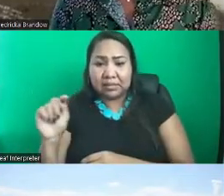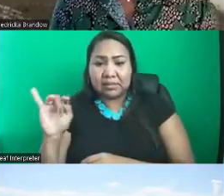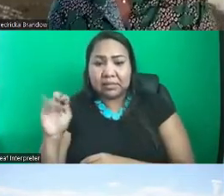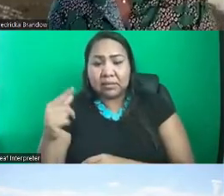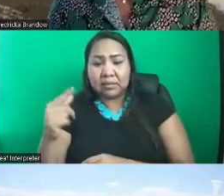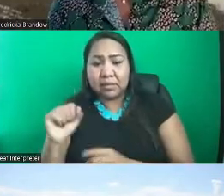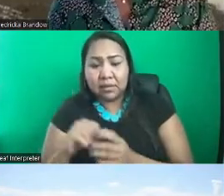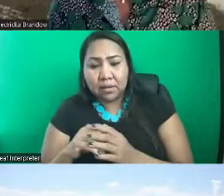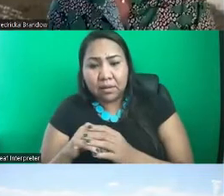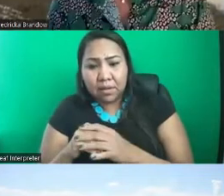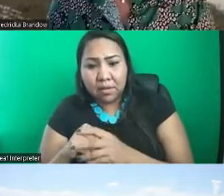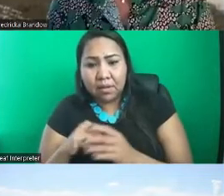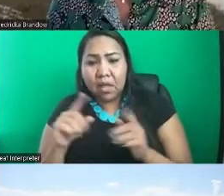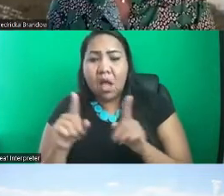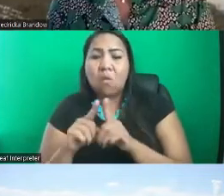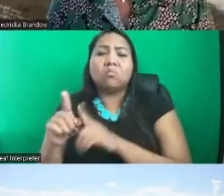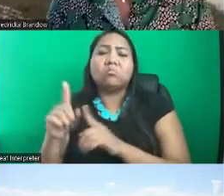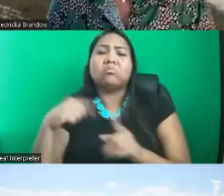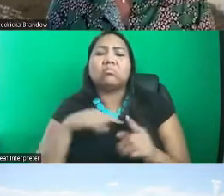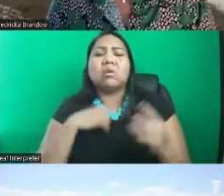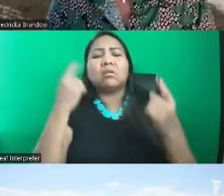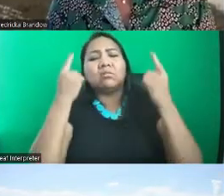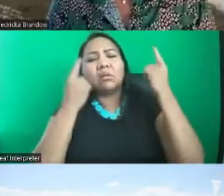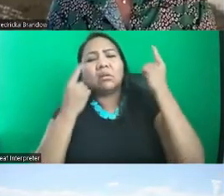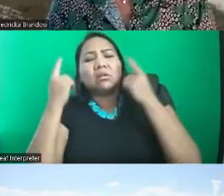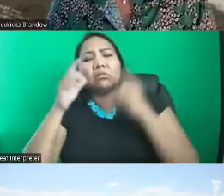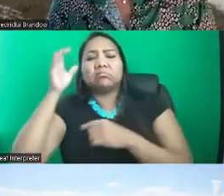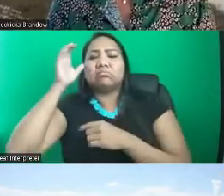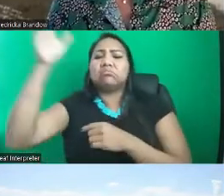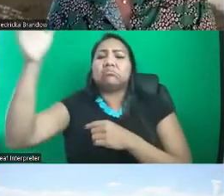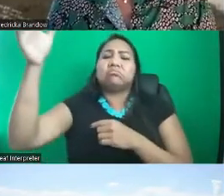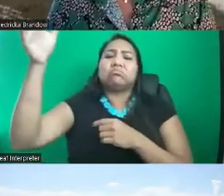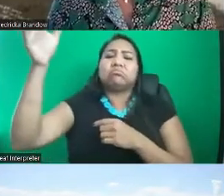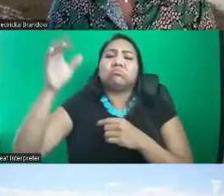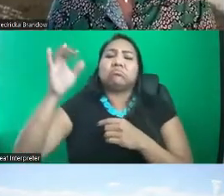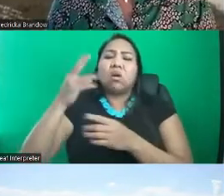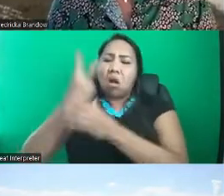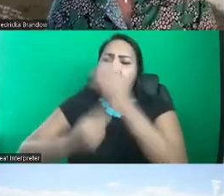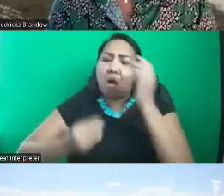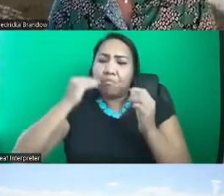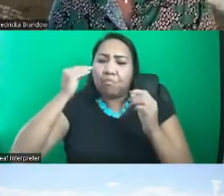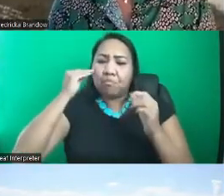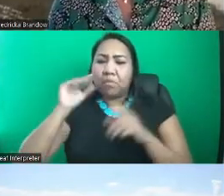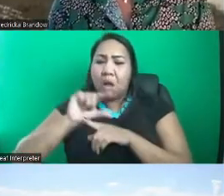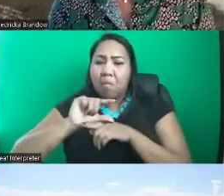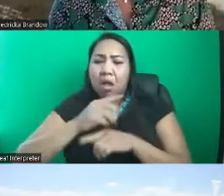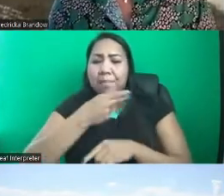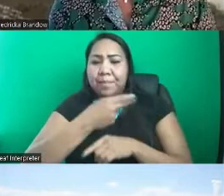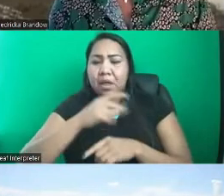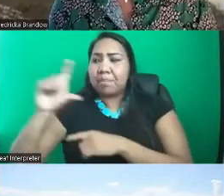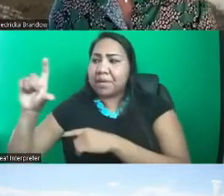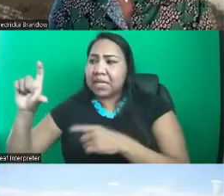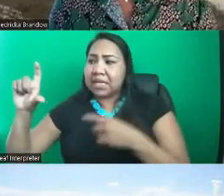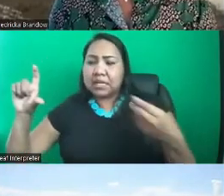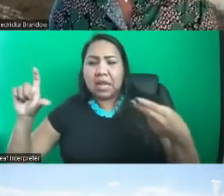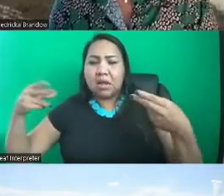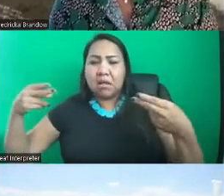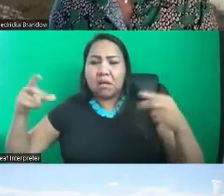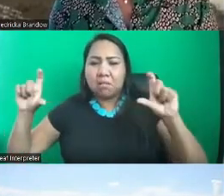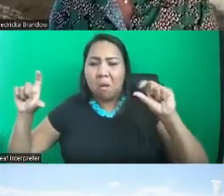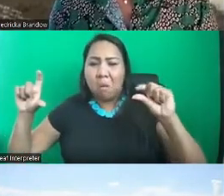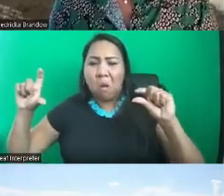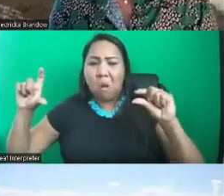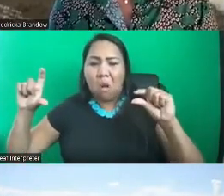concepts of lowercase h home, capital H home, history, and community, these work